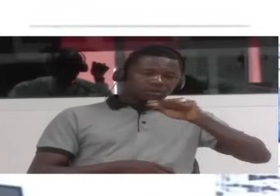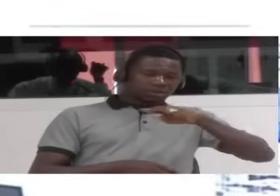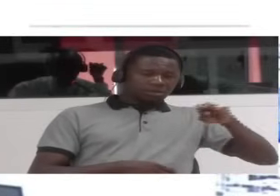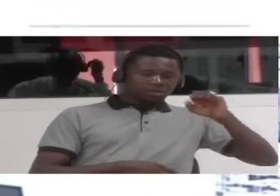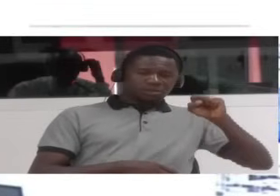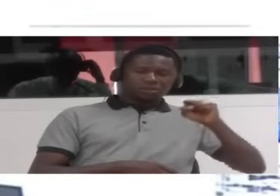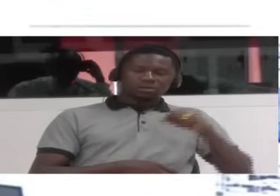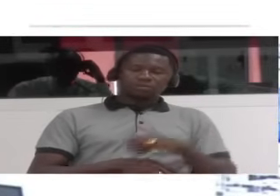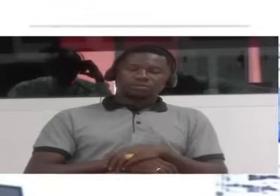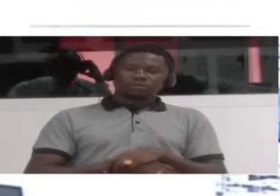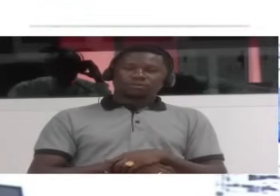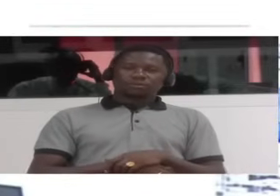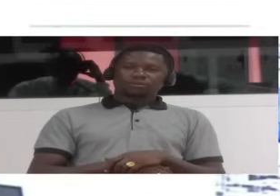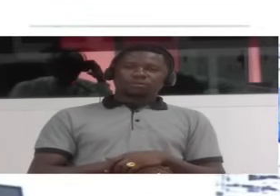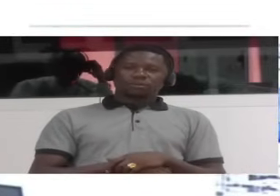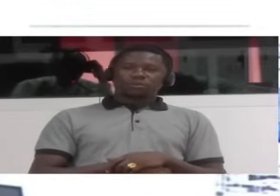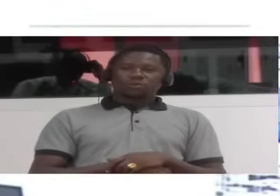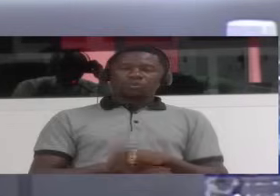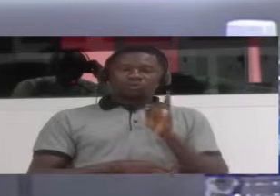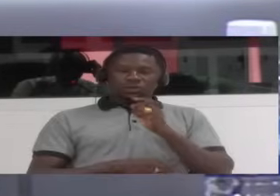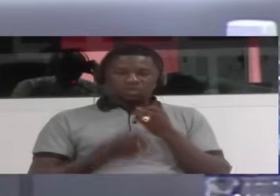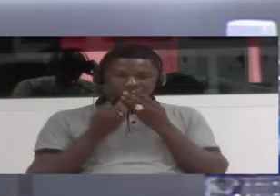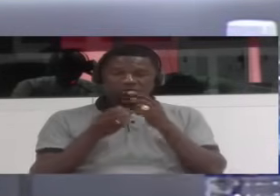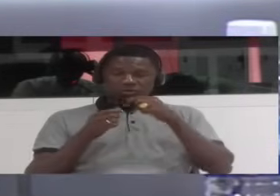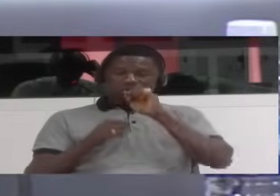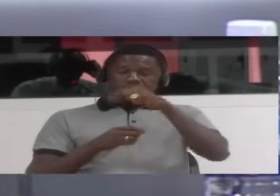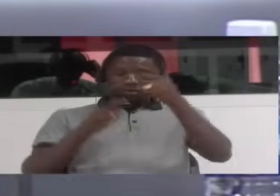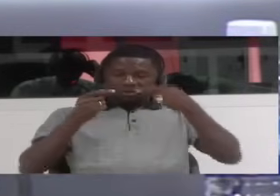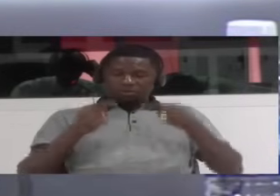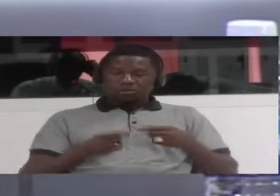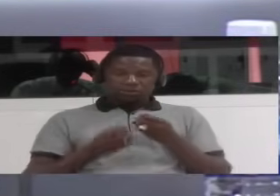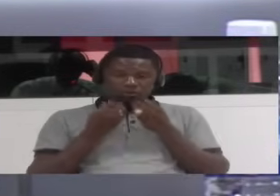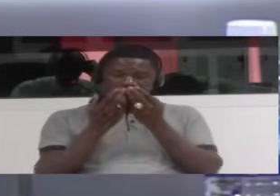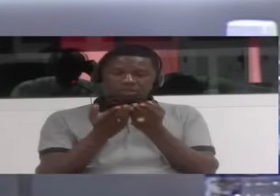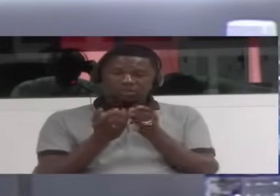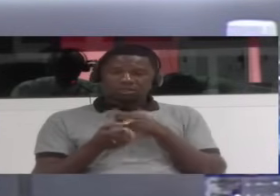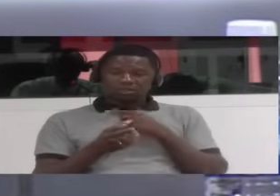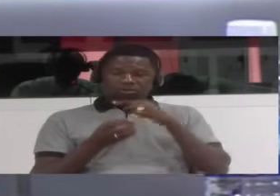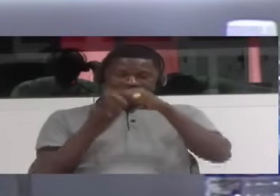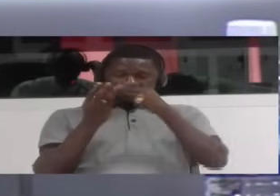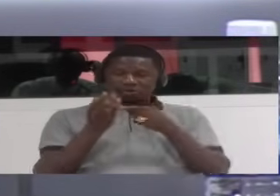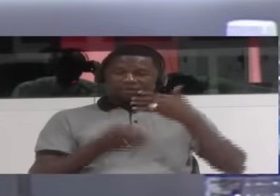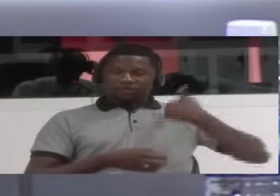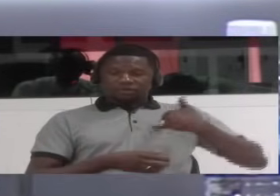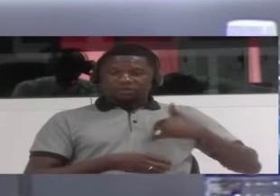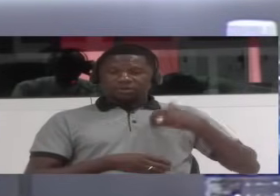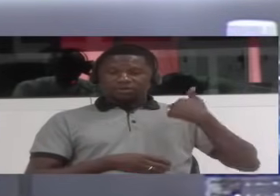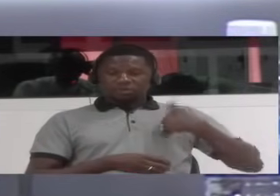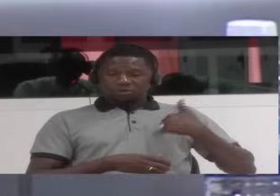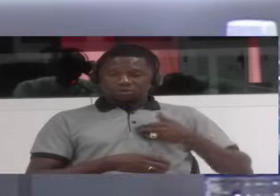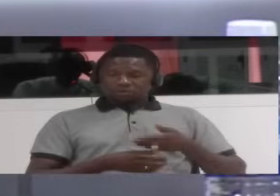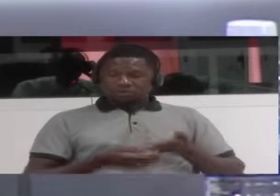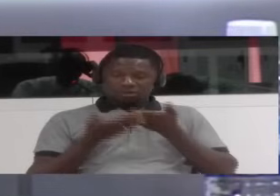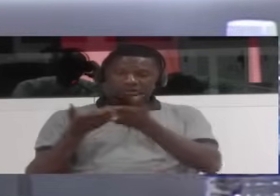What if, in your statement, you said that some of the 15 people were handed over